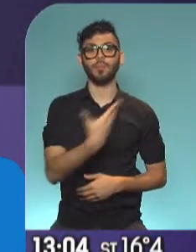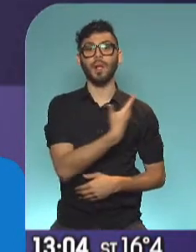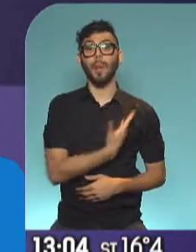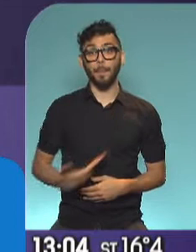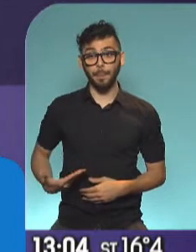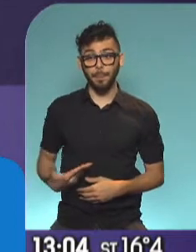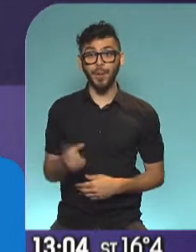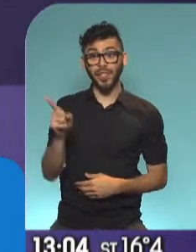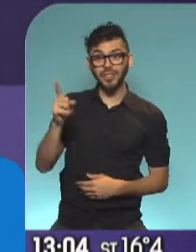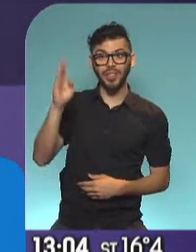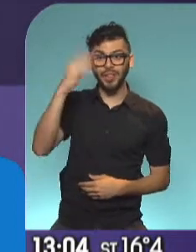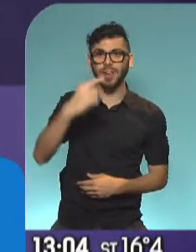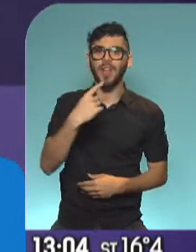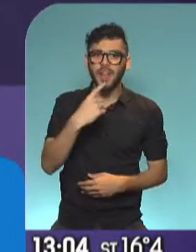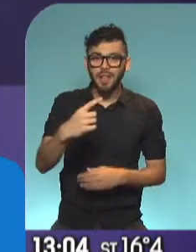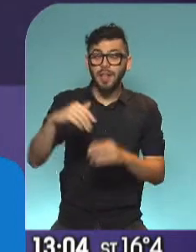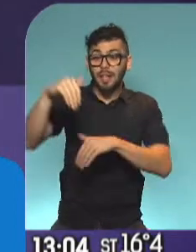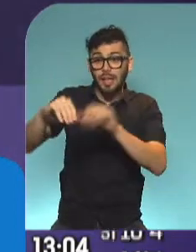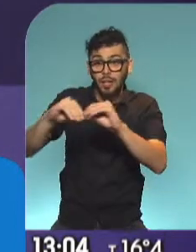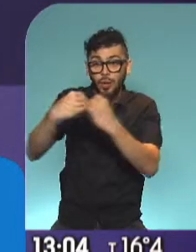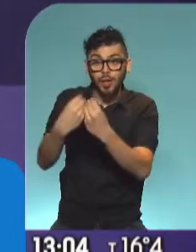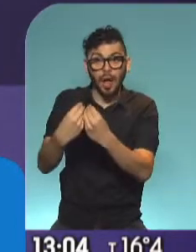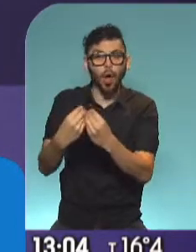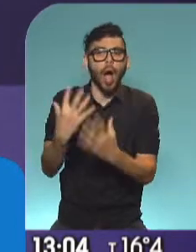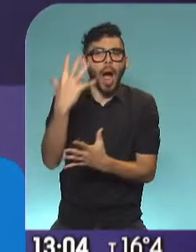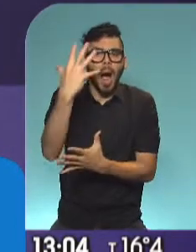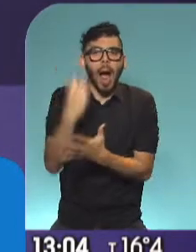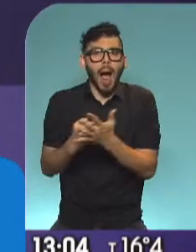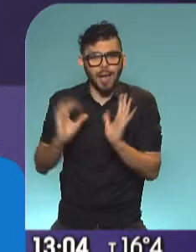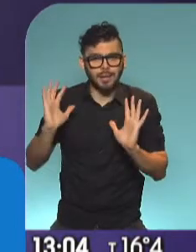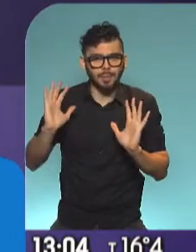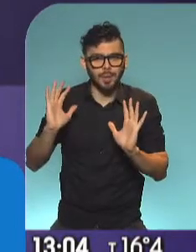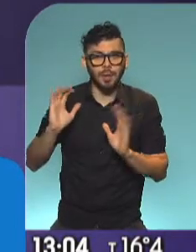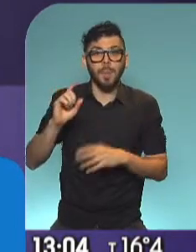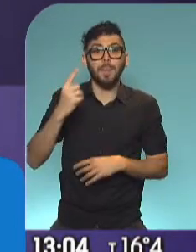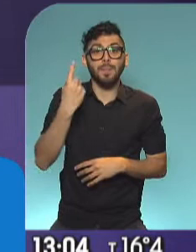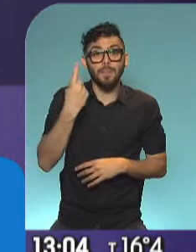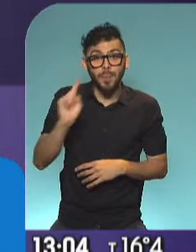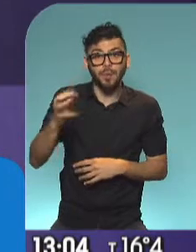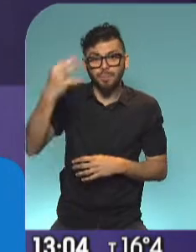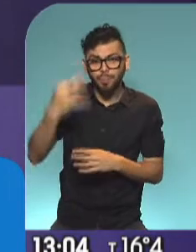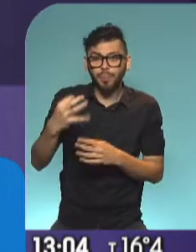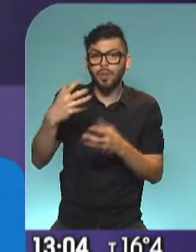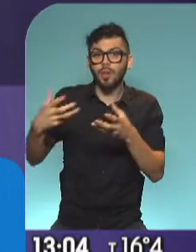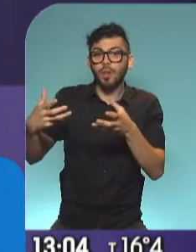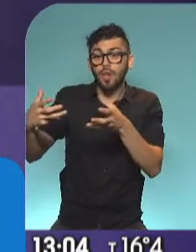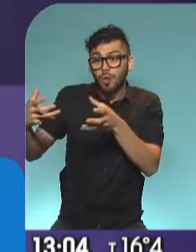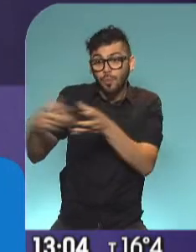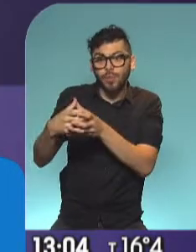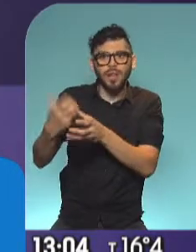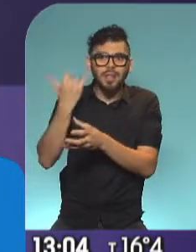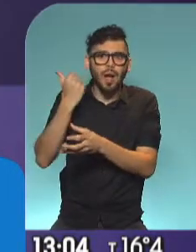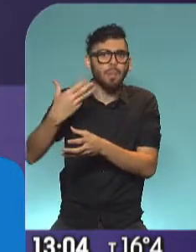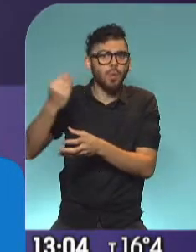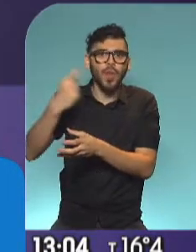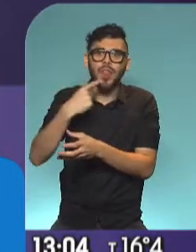of a free and fair election, but I think that your question is more fitting to be asked of Democrats who have already been on the record saying